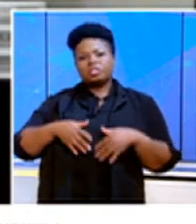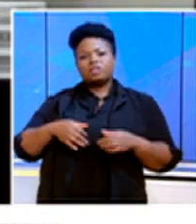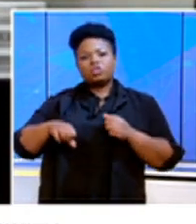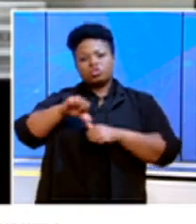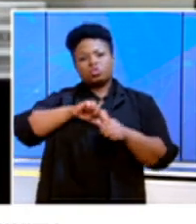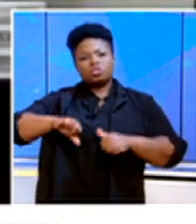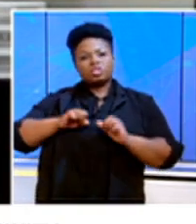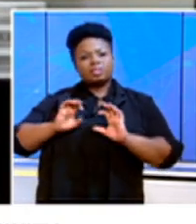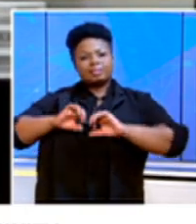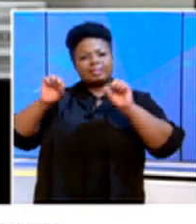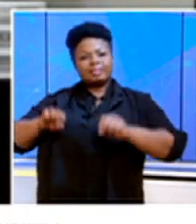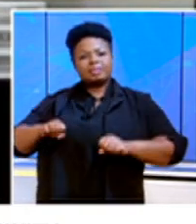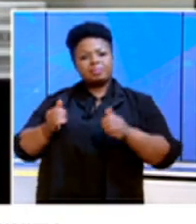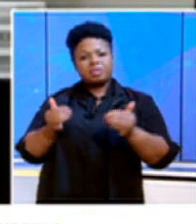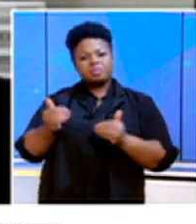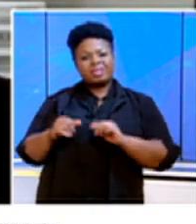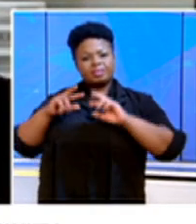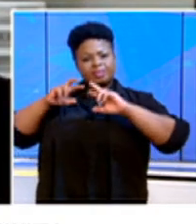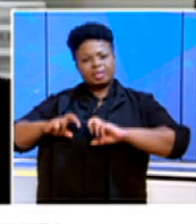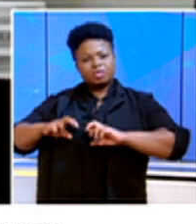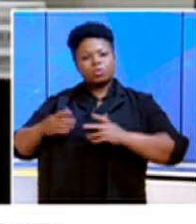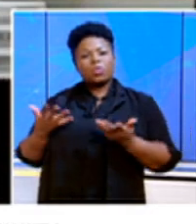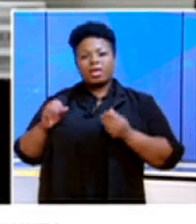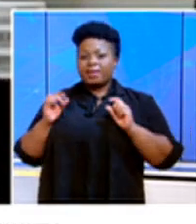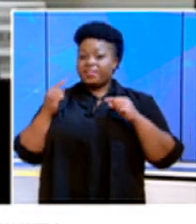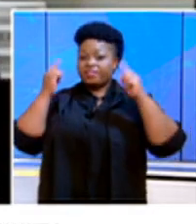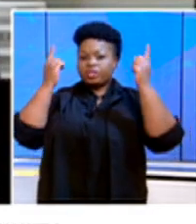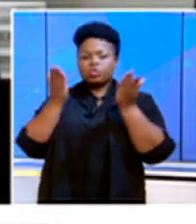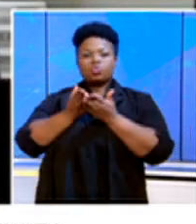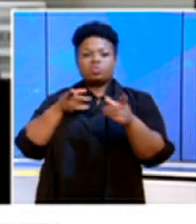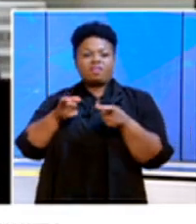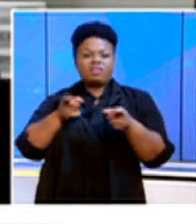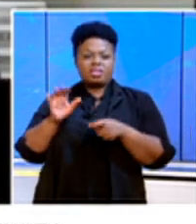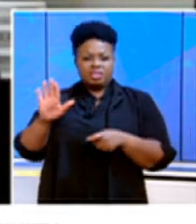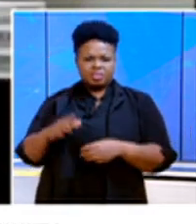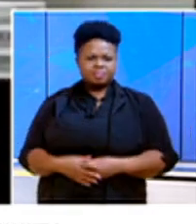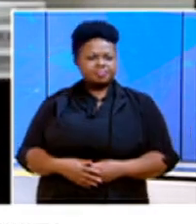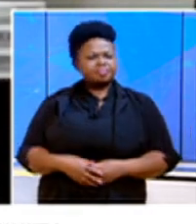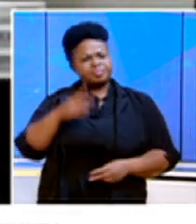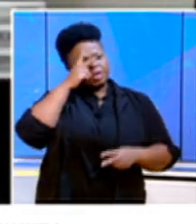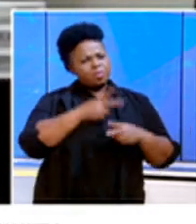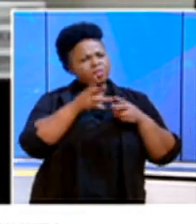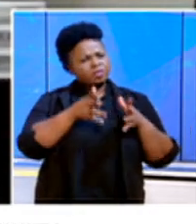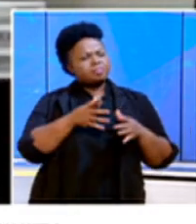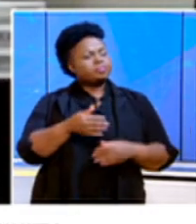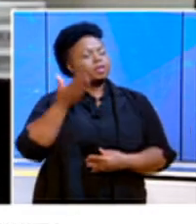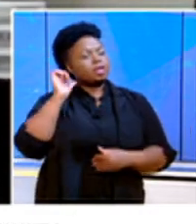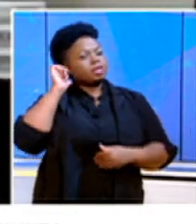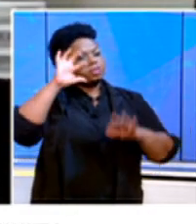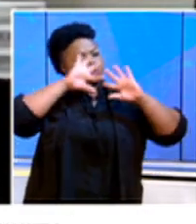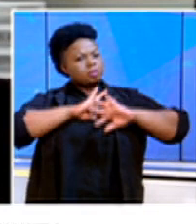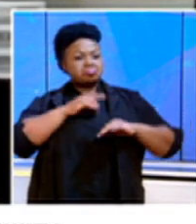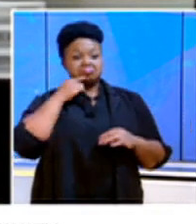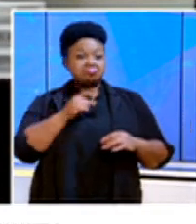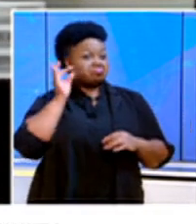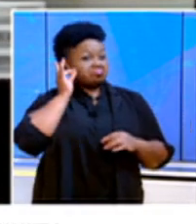and Management Studies at Wits School of Governance. So, Prof, we hear the President last night talking to the fact that the ANC are